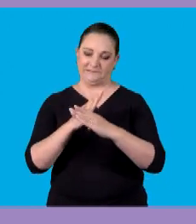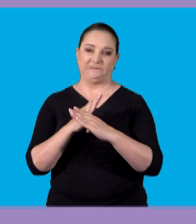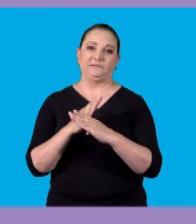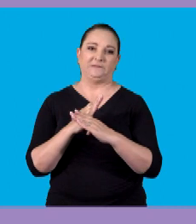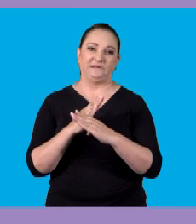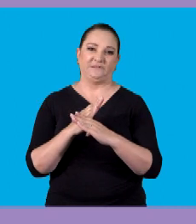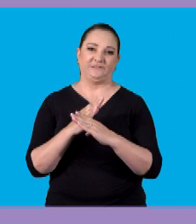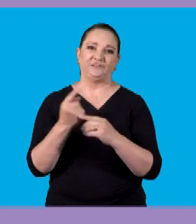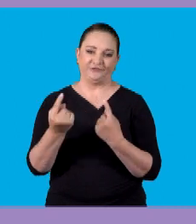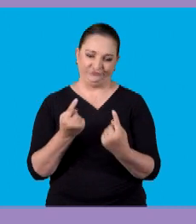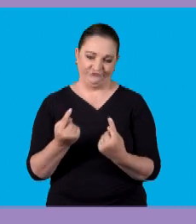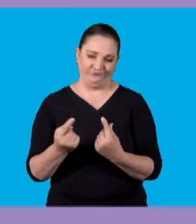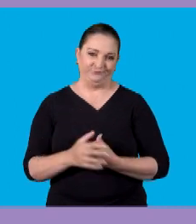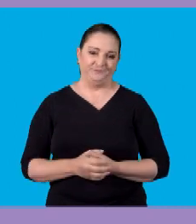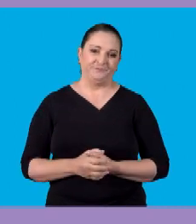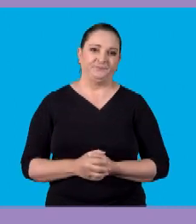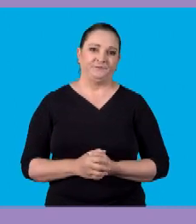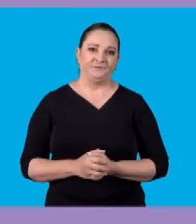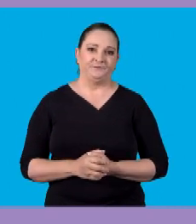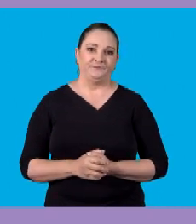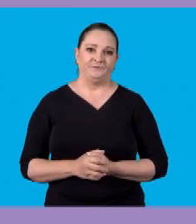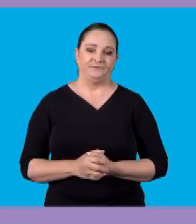They bisect